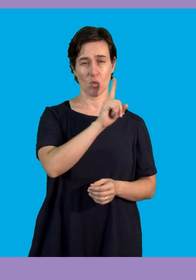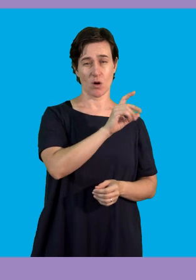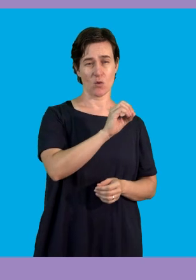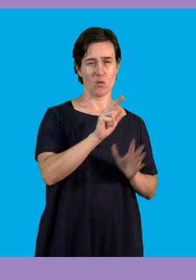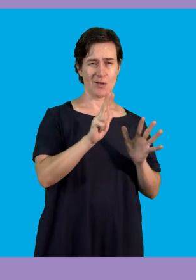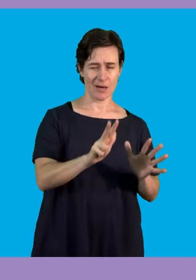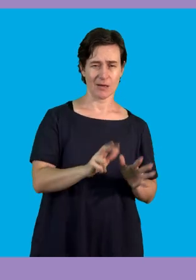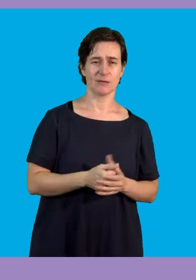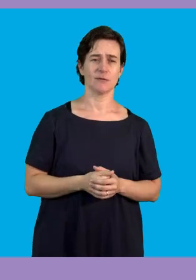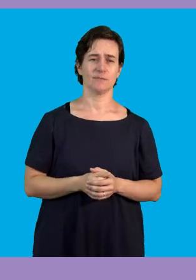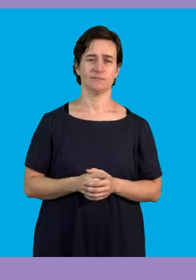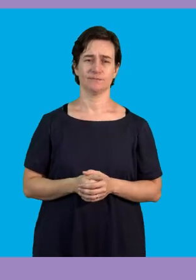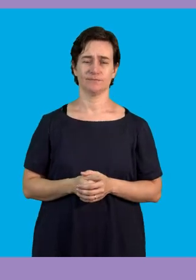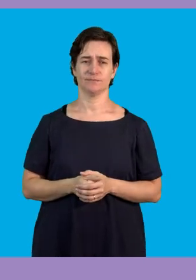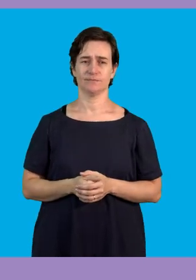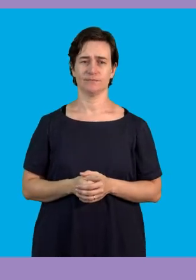108